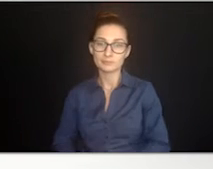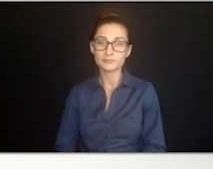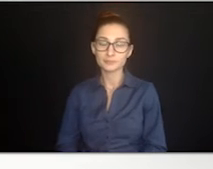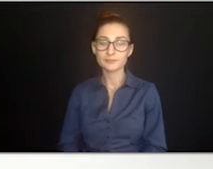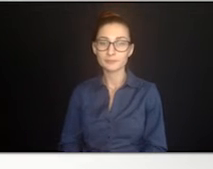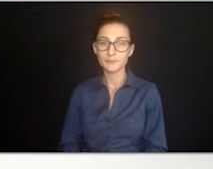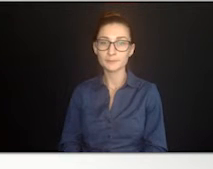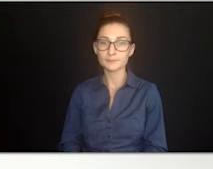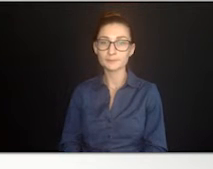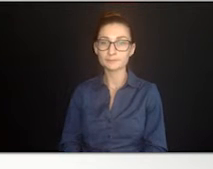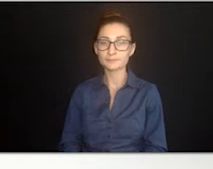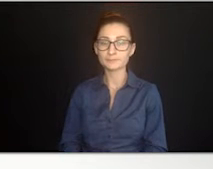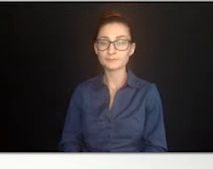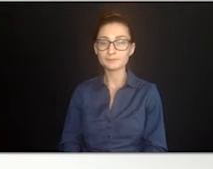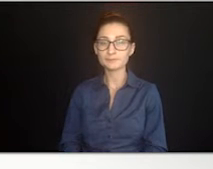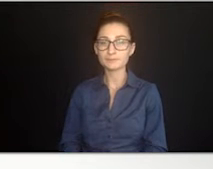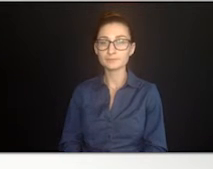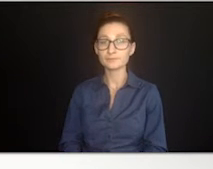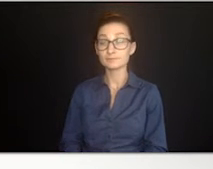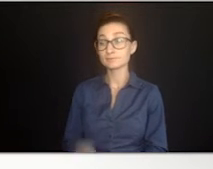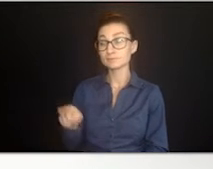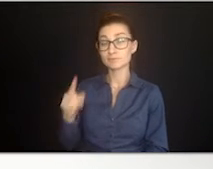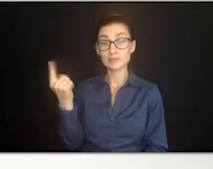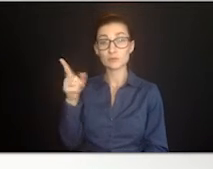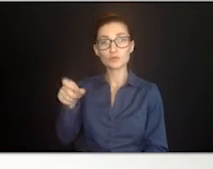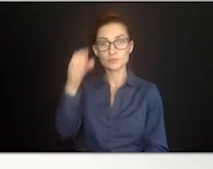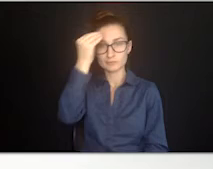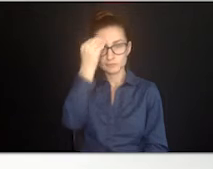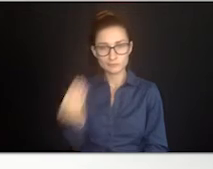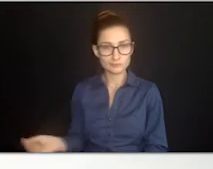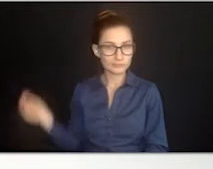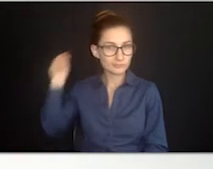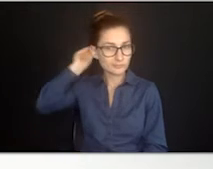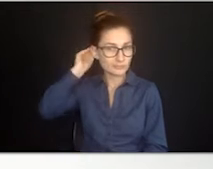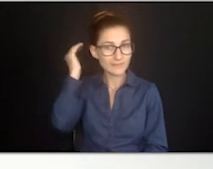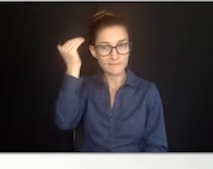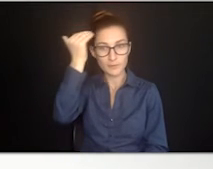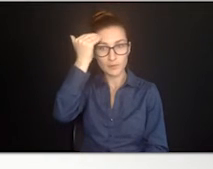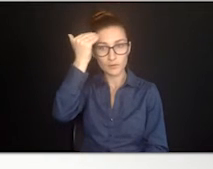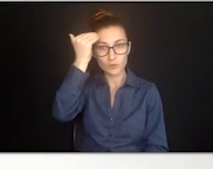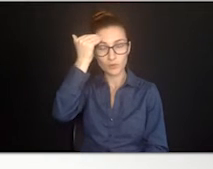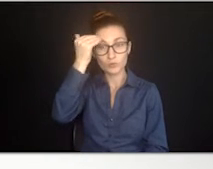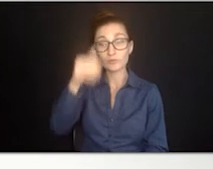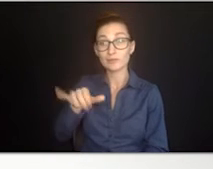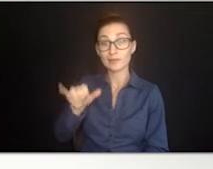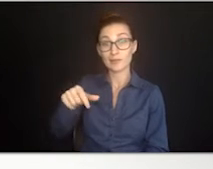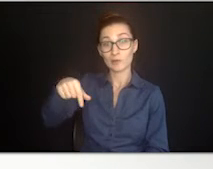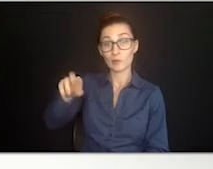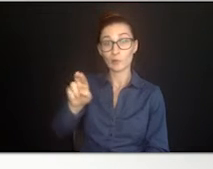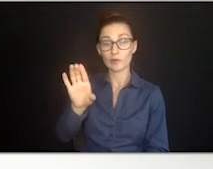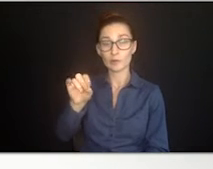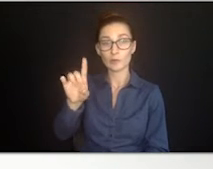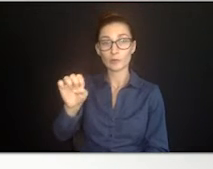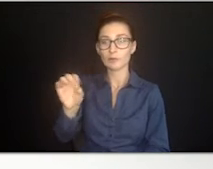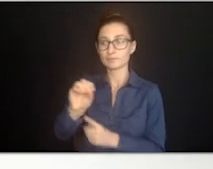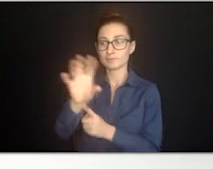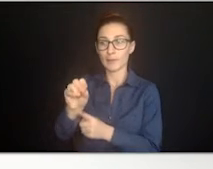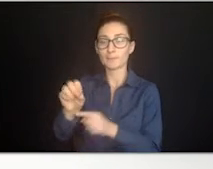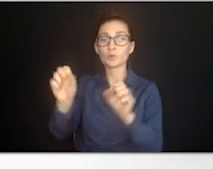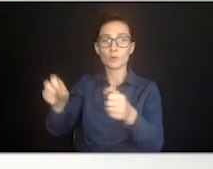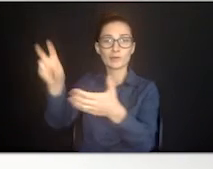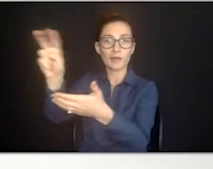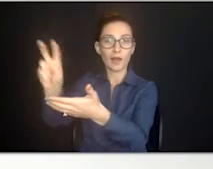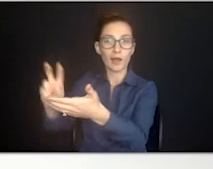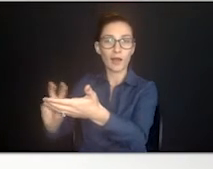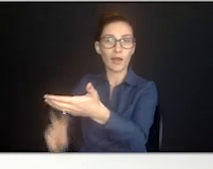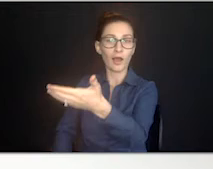legislation, and that's something that you need to be aware of and be familiar with. The QR code will lead you to all of the statute if you would like